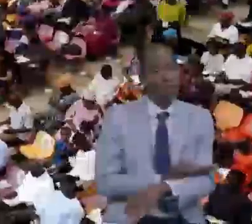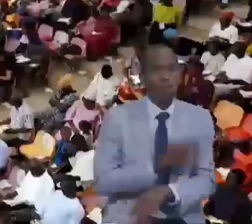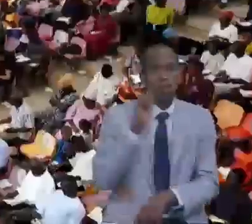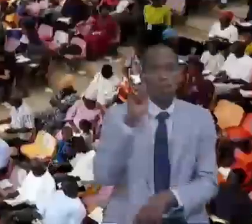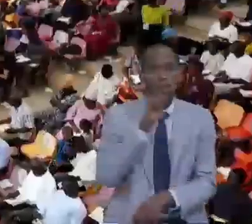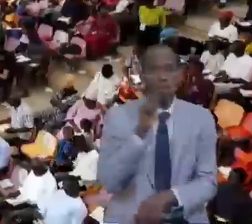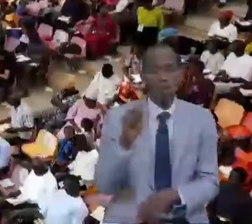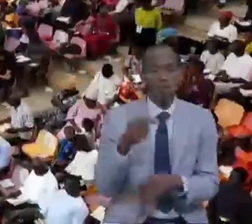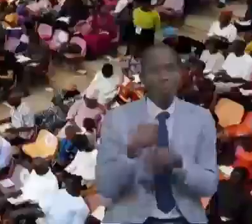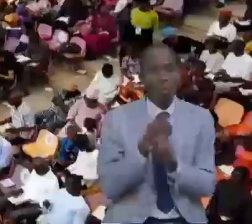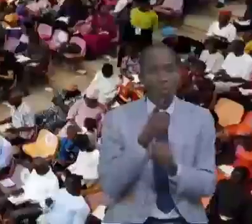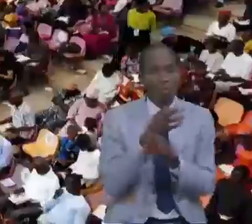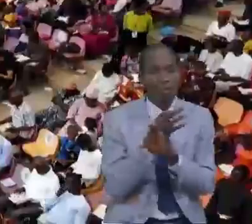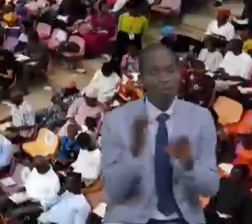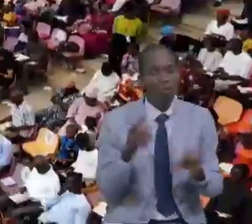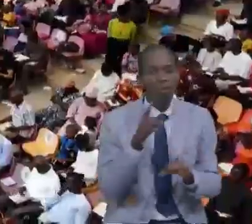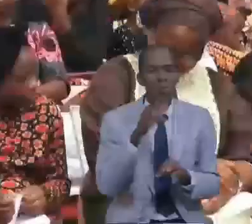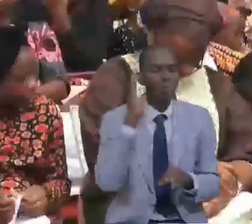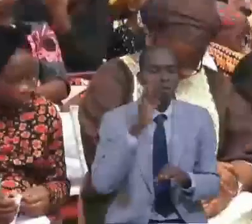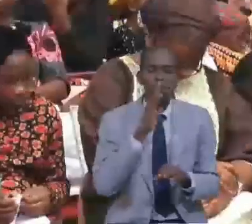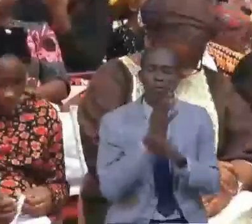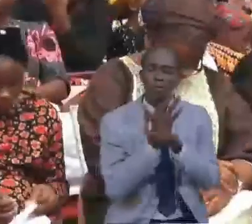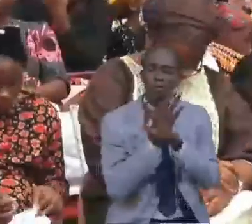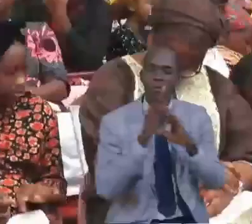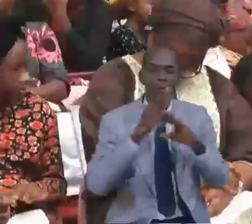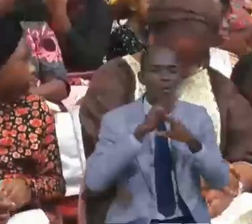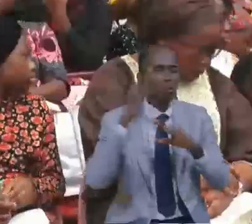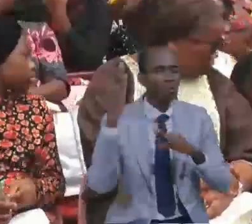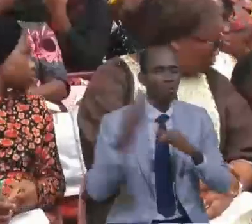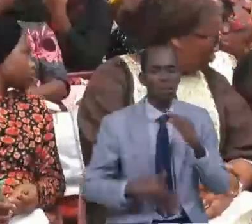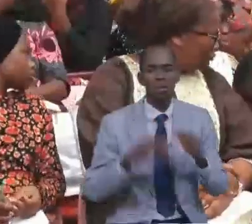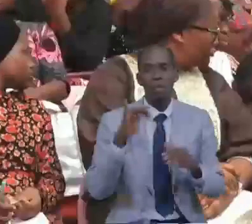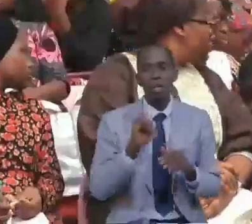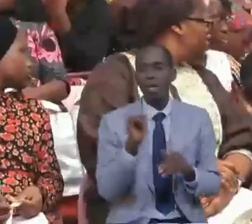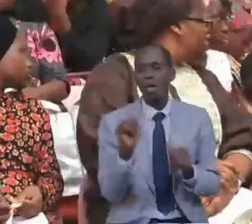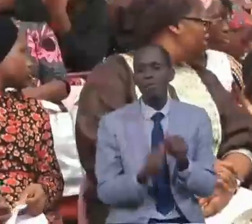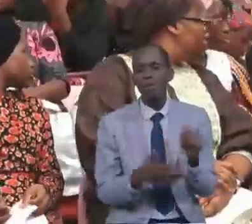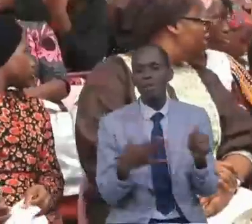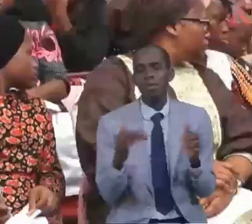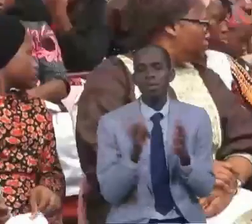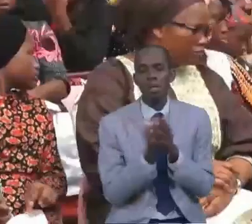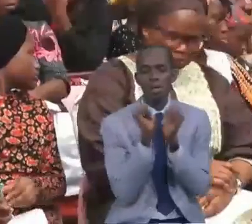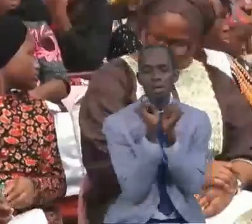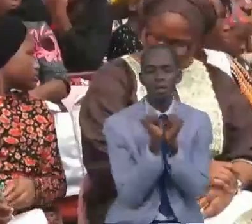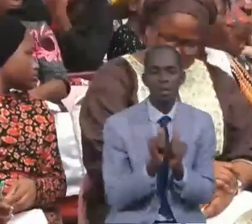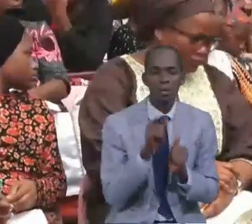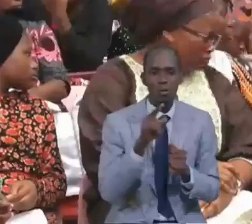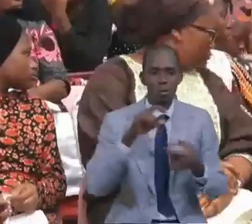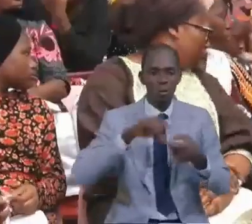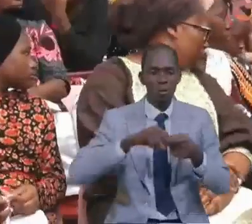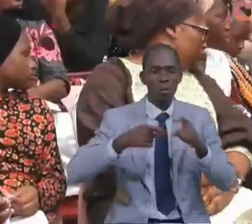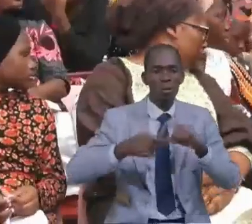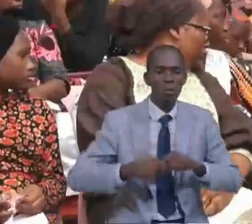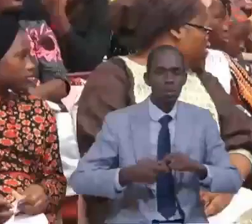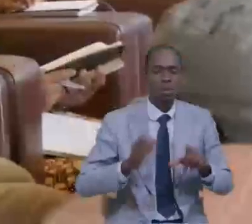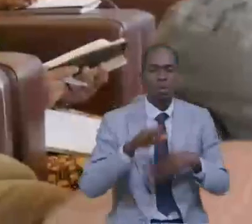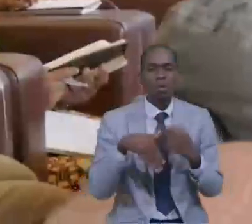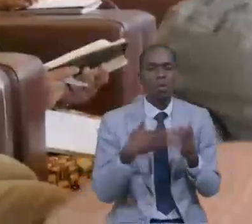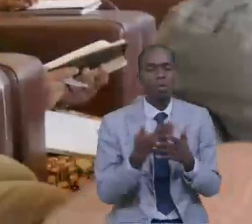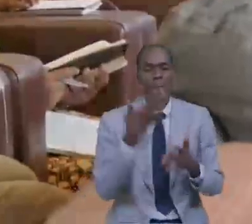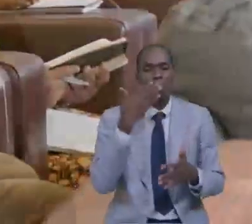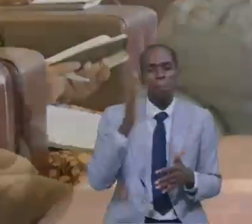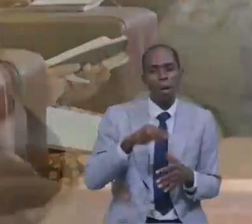that tied you, all the habits that tied you down, they're now forever gone. Because salvation